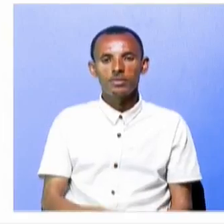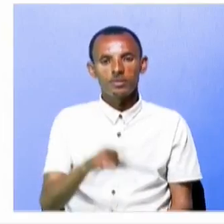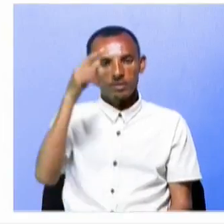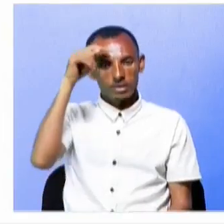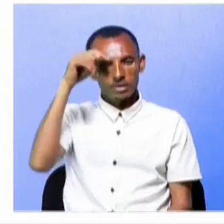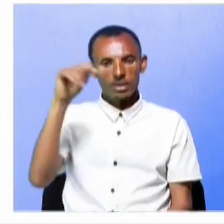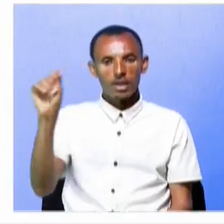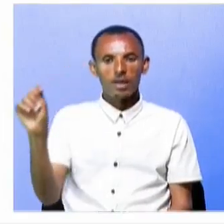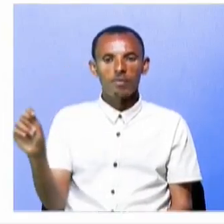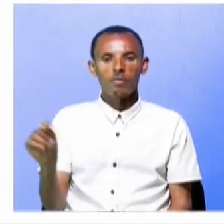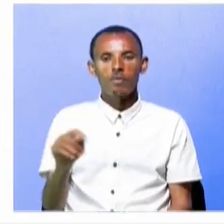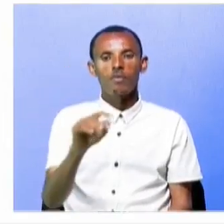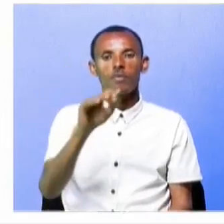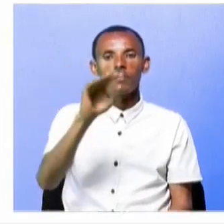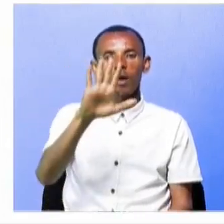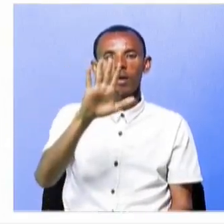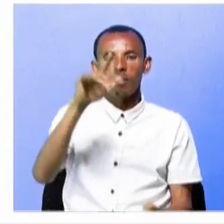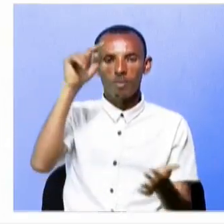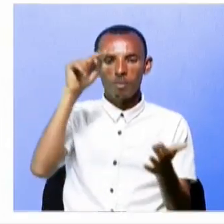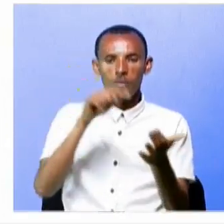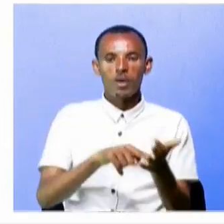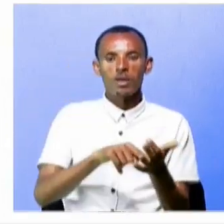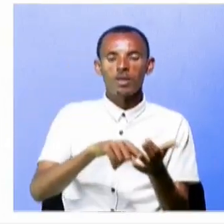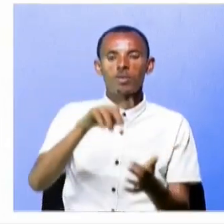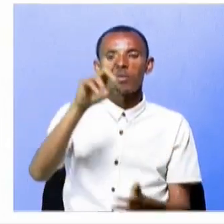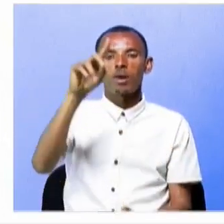Theorem 5.1 tells us